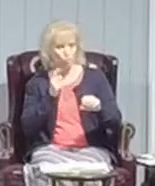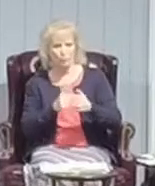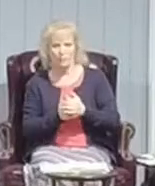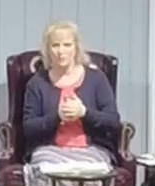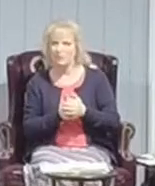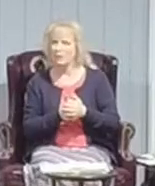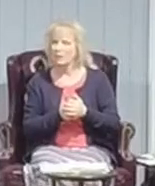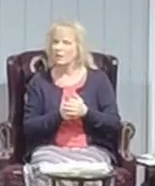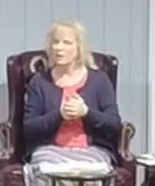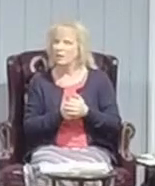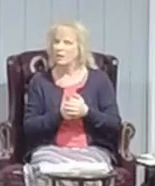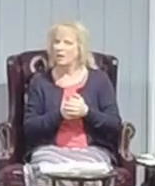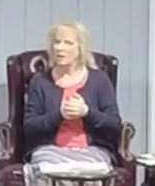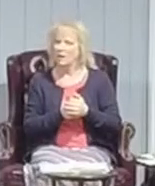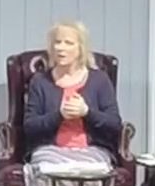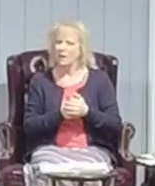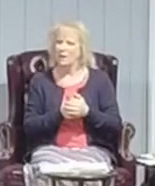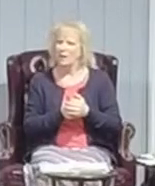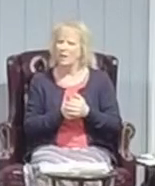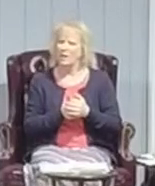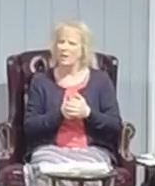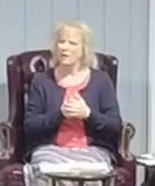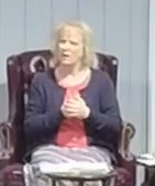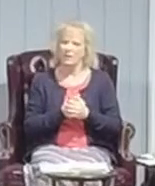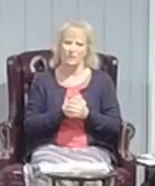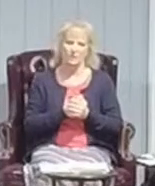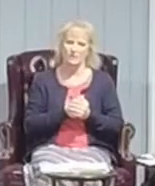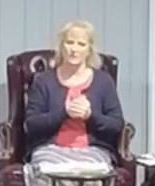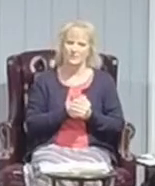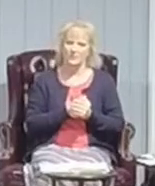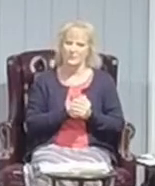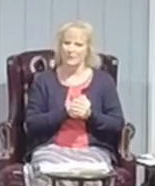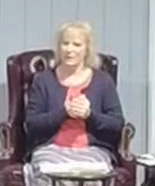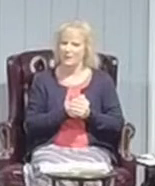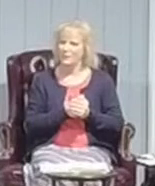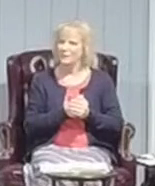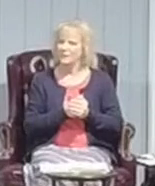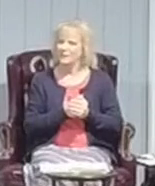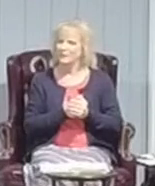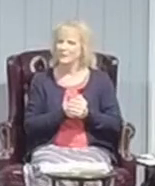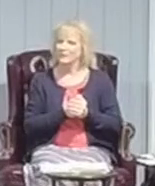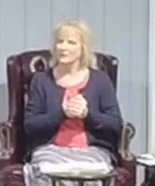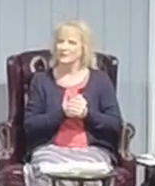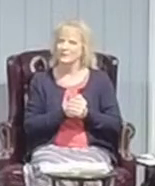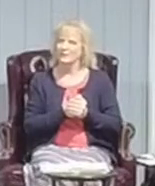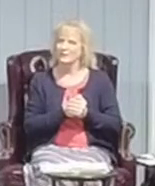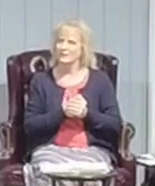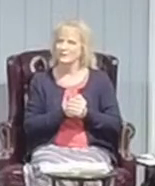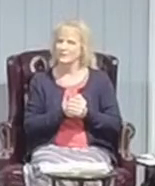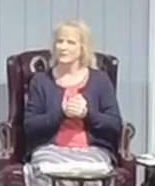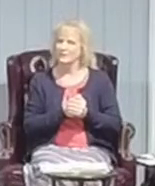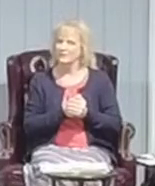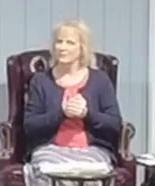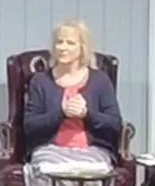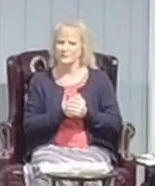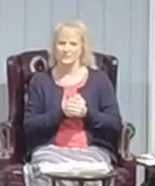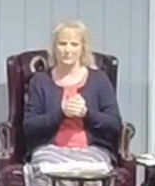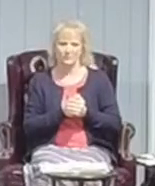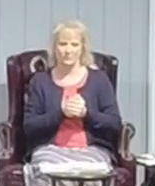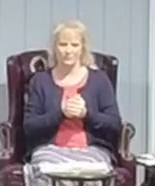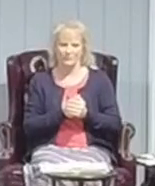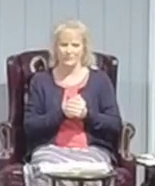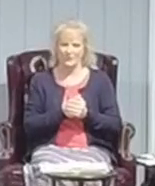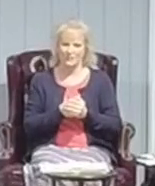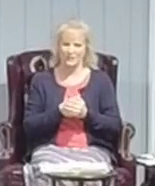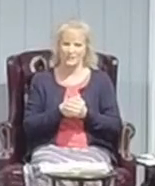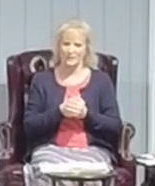a slug? You know, that's fun. But anyway, this, you know, we think of all kinds of fun things to do, you know, our men do.